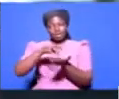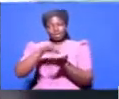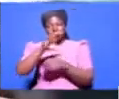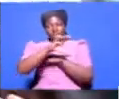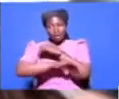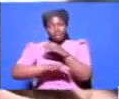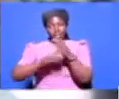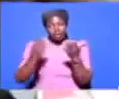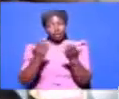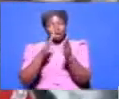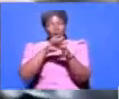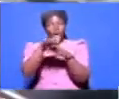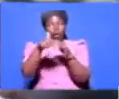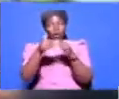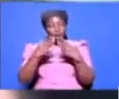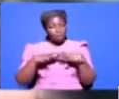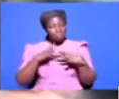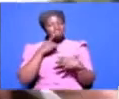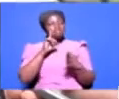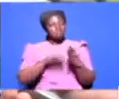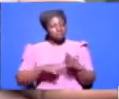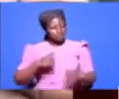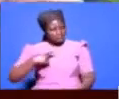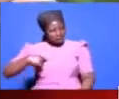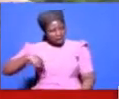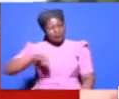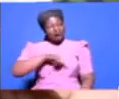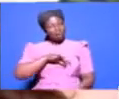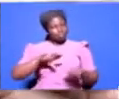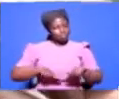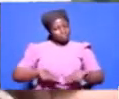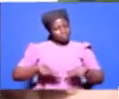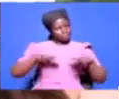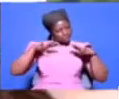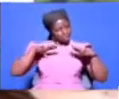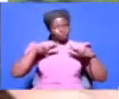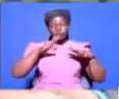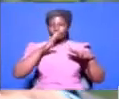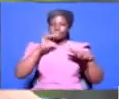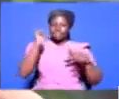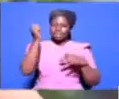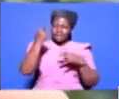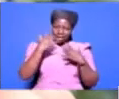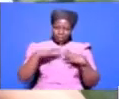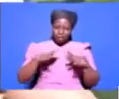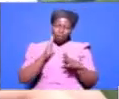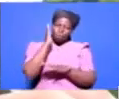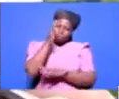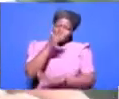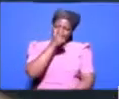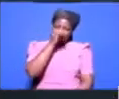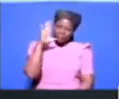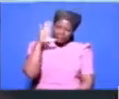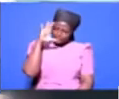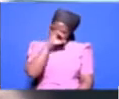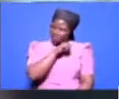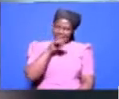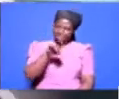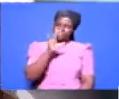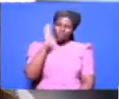alikuwa anasema tunajivunia kuwa wa Kenya. We will miss him, we'll miss his